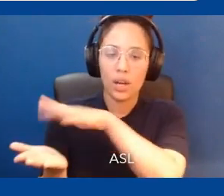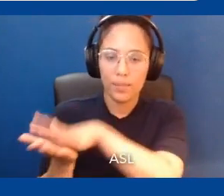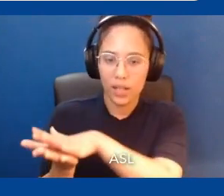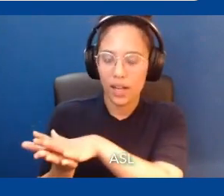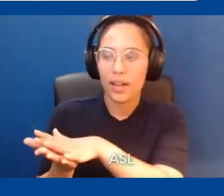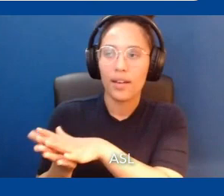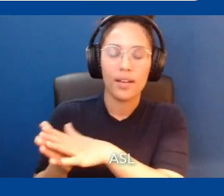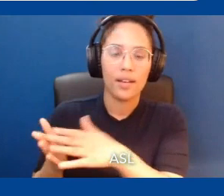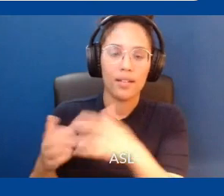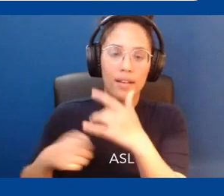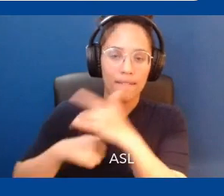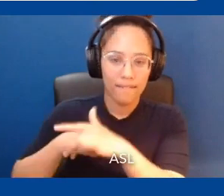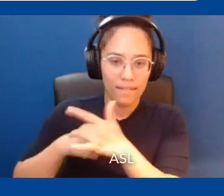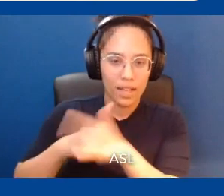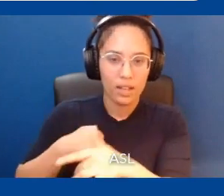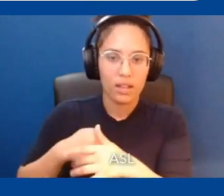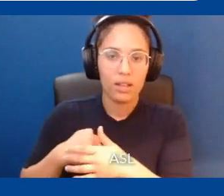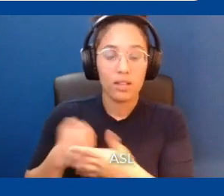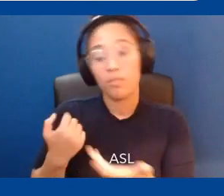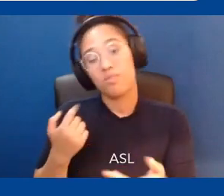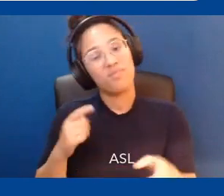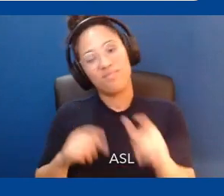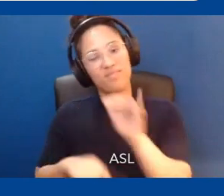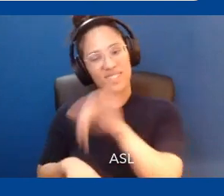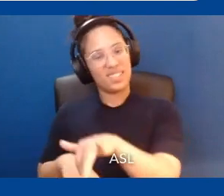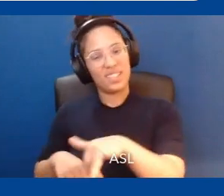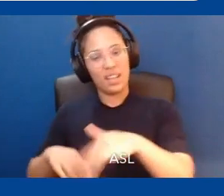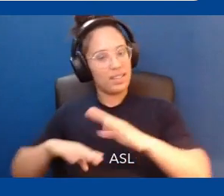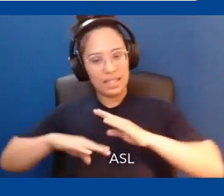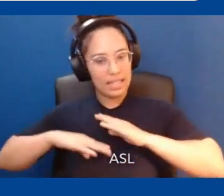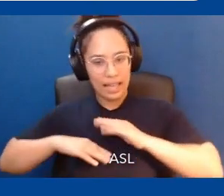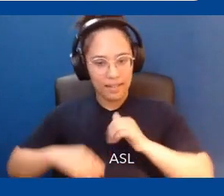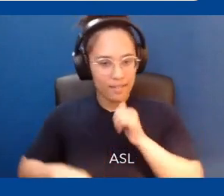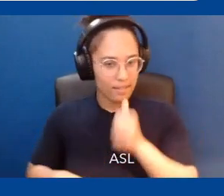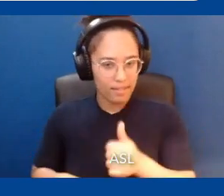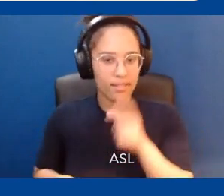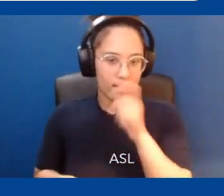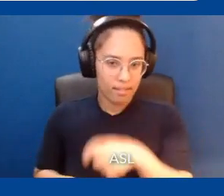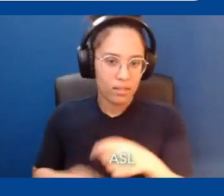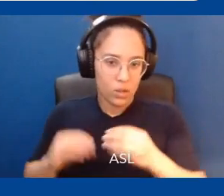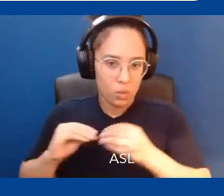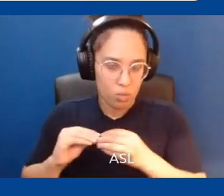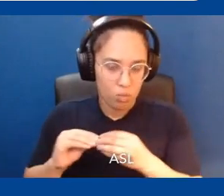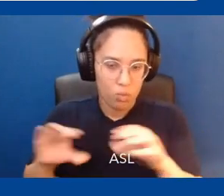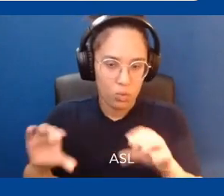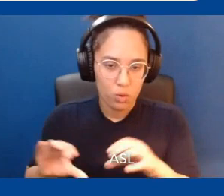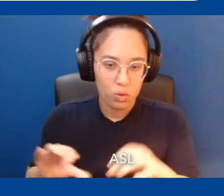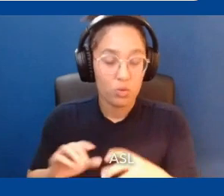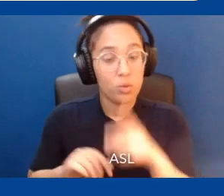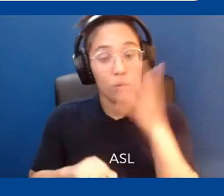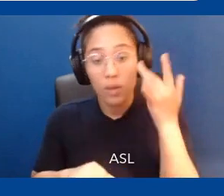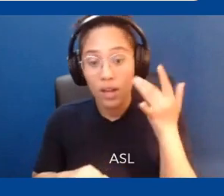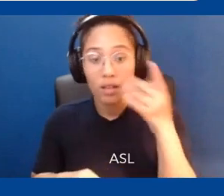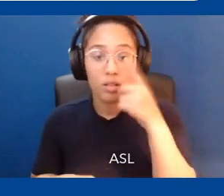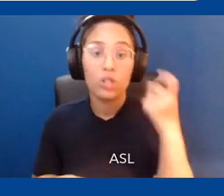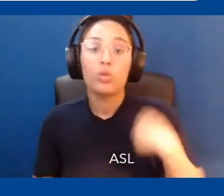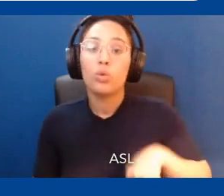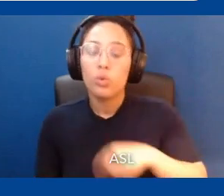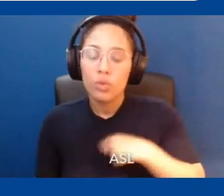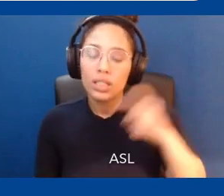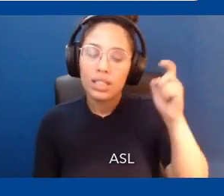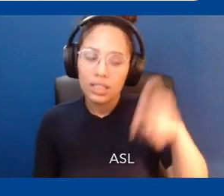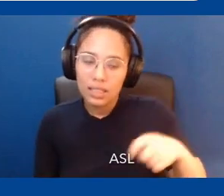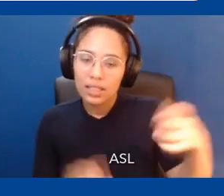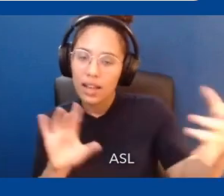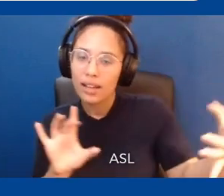So, but of course, this is not enough because we have to like really establish the connection with the people. It's a